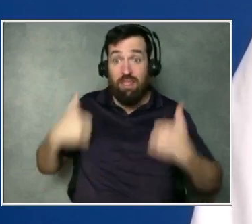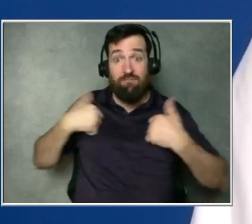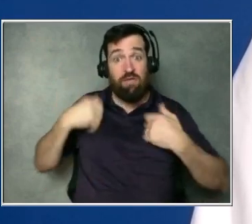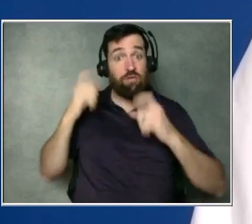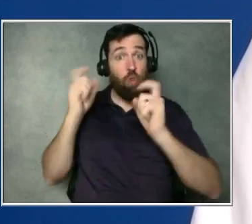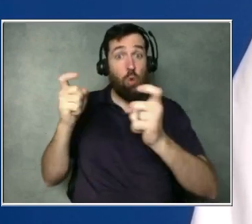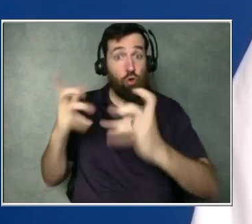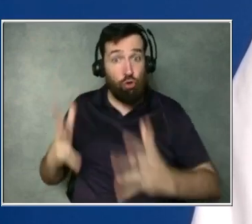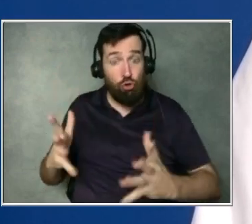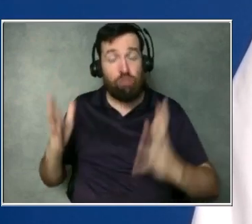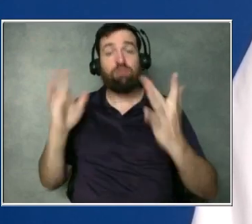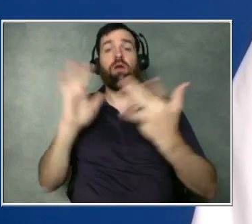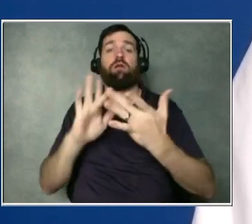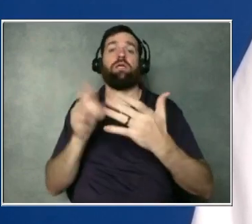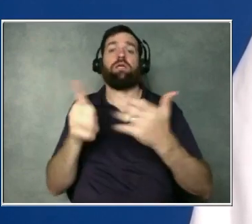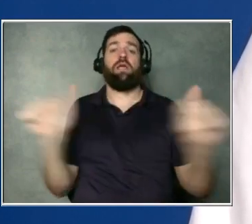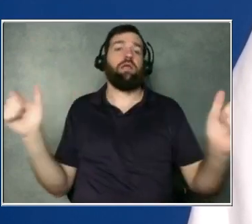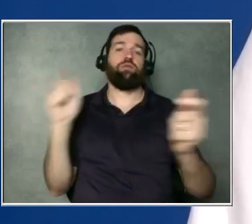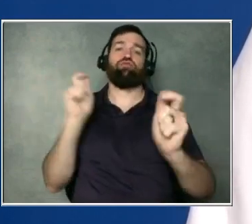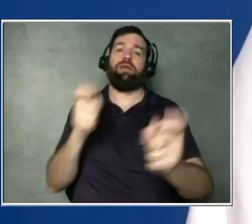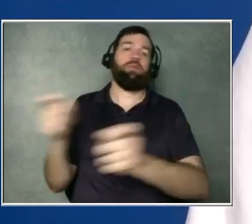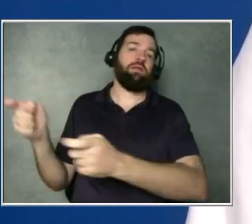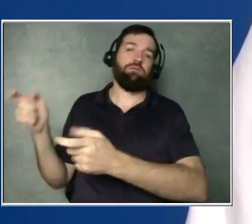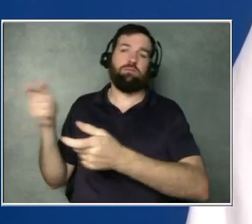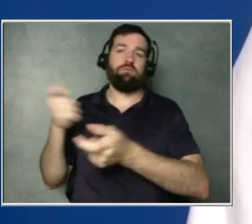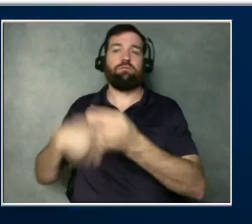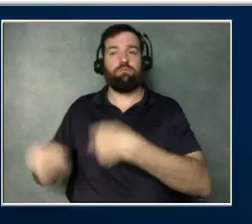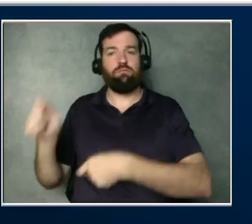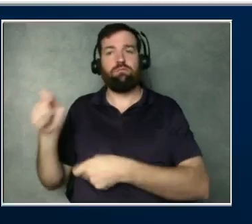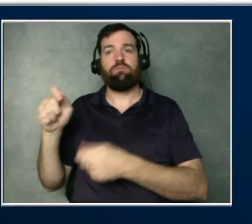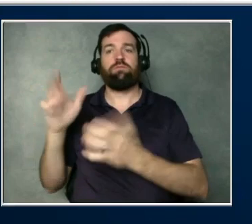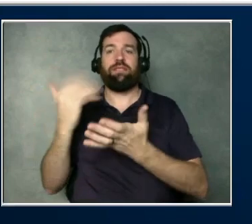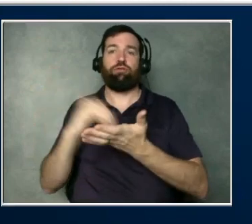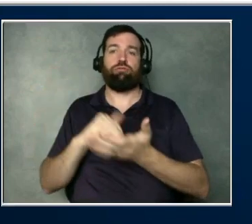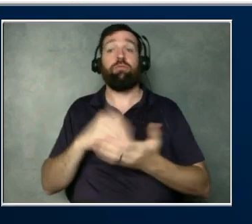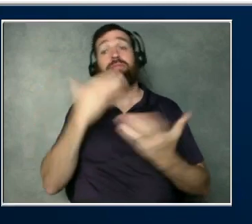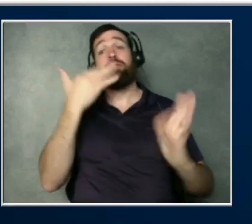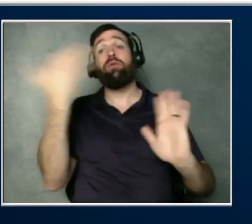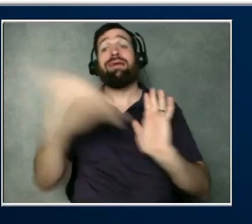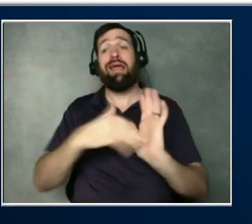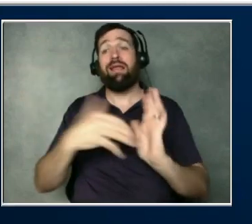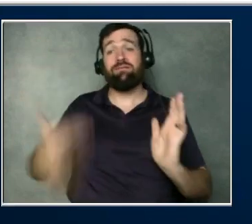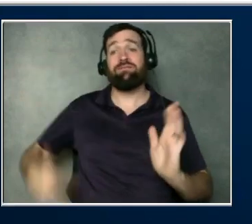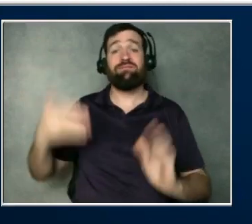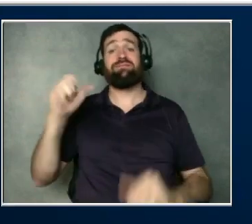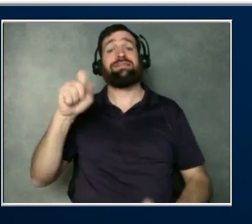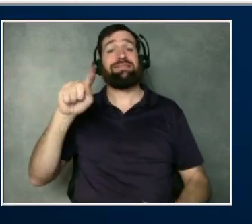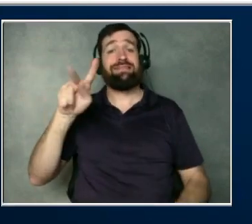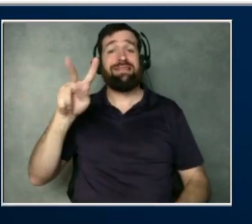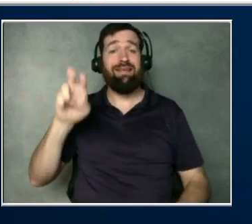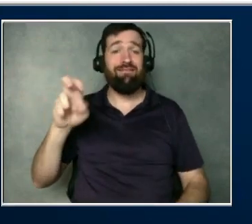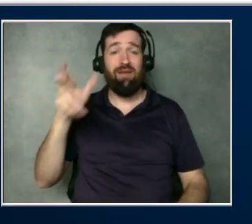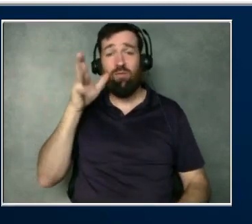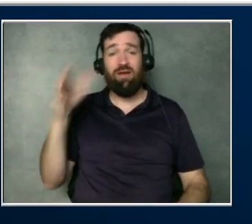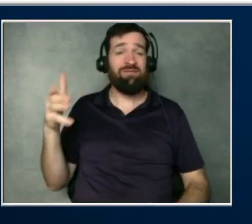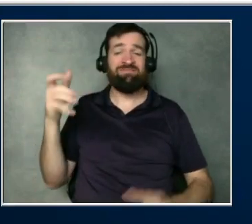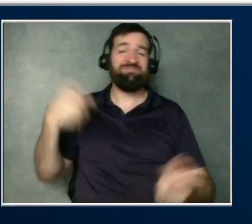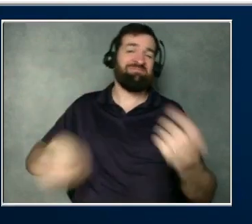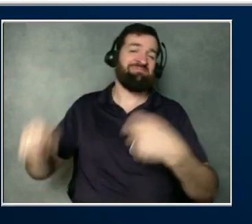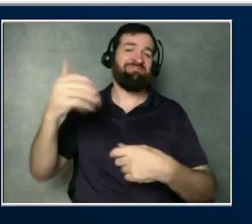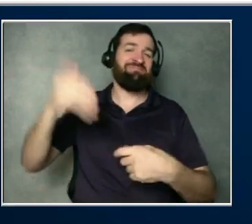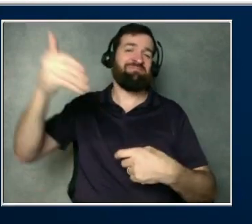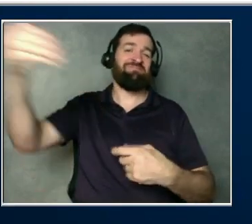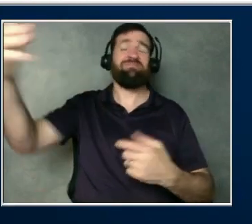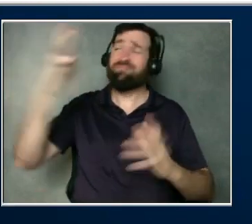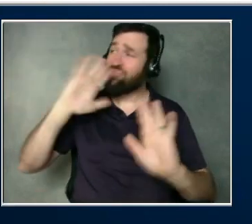of your local transplant centers. So thanks again for having me. And Steve, let me fill in for you for a couple you do a great job.